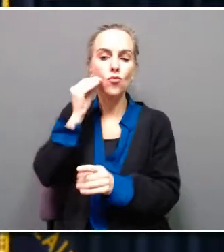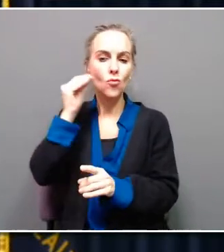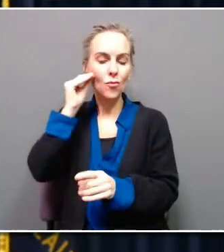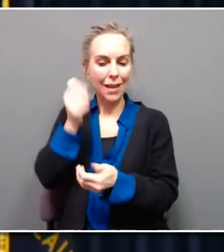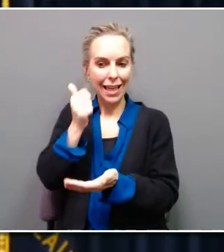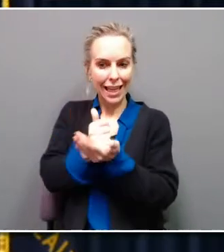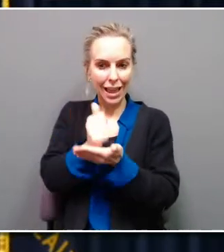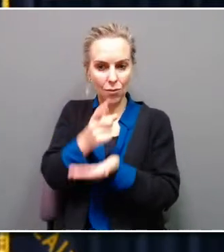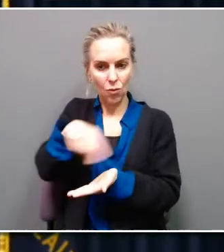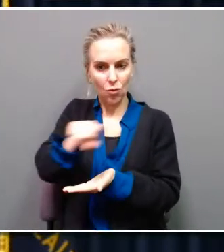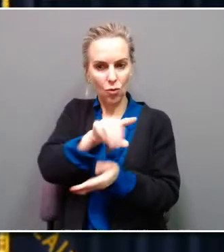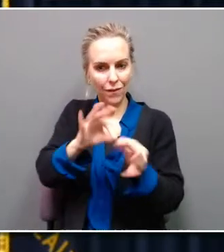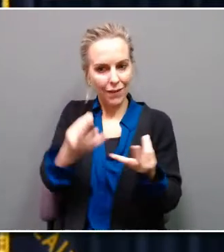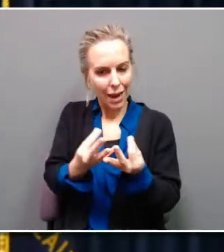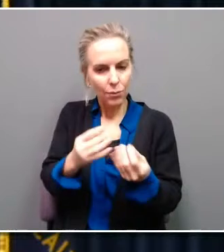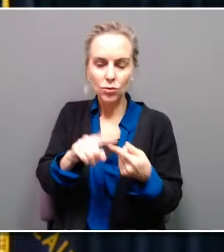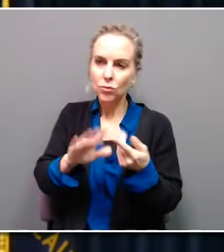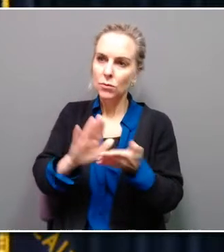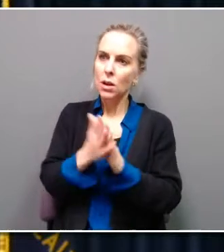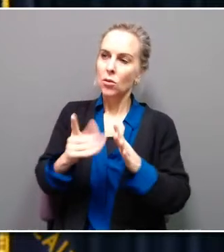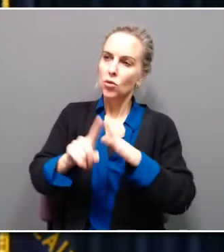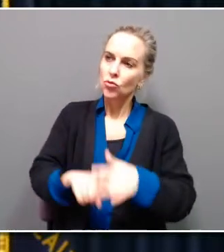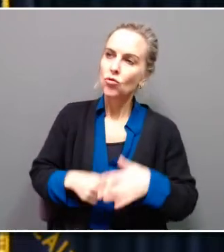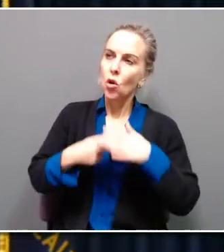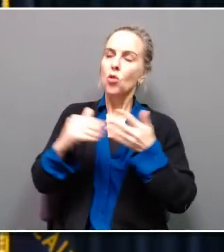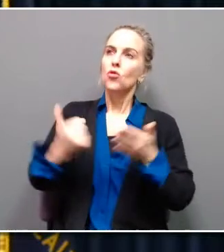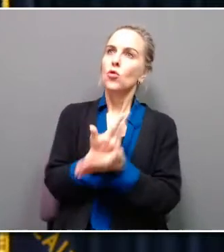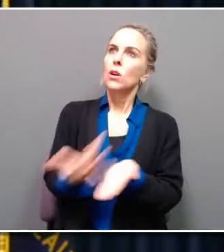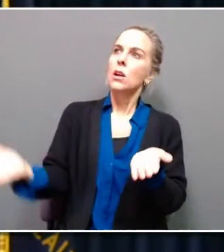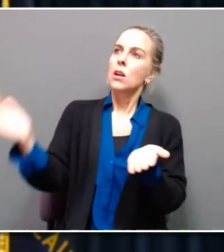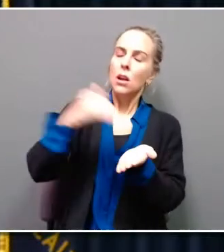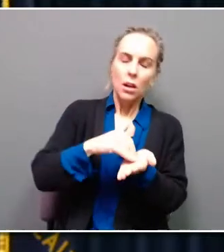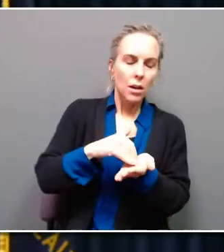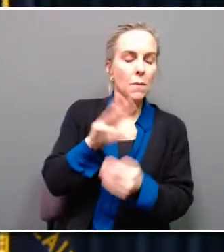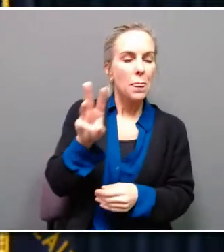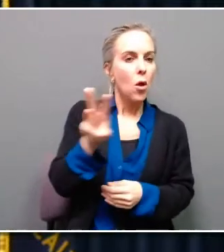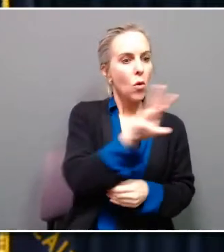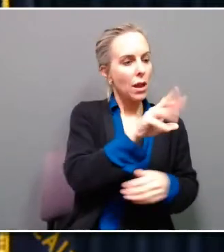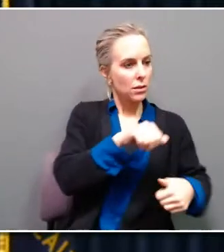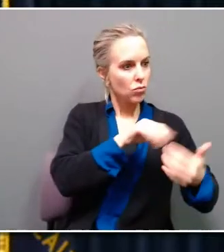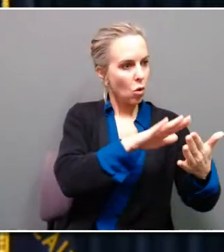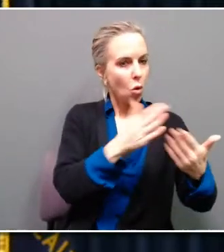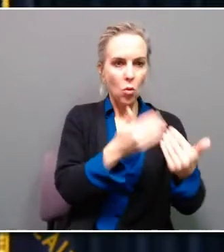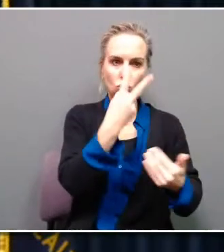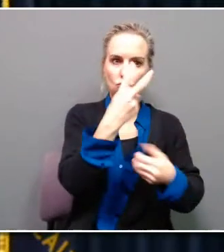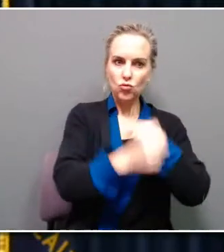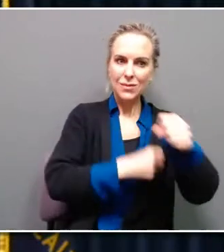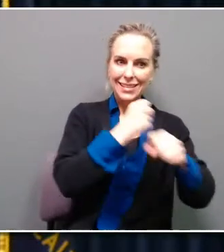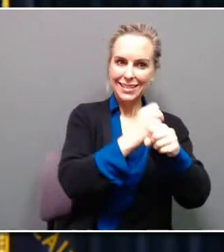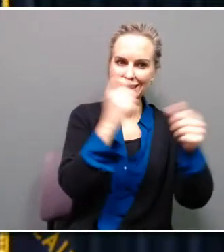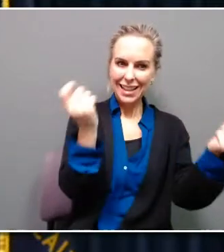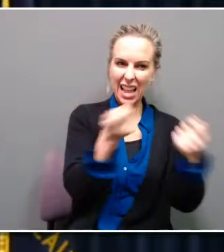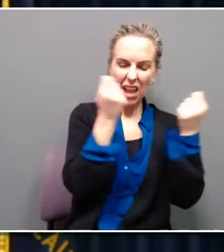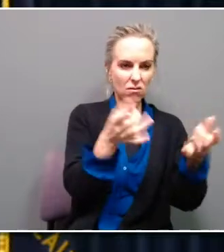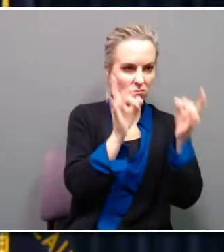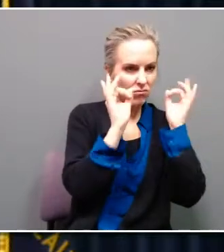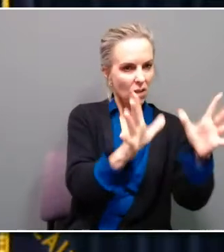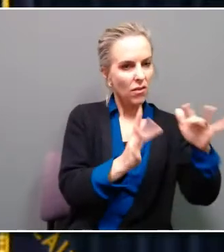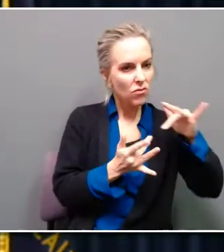get the fresh start they deserve. In the West, we are quickly approaching the 2-year anniversary of the devastating tornadoes. While